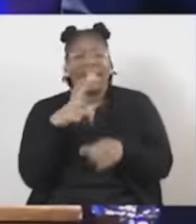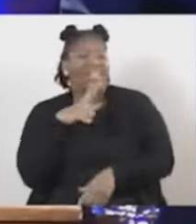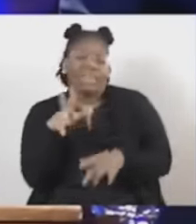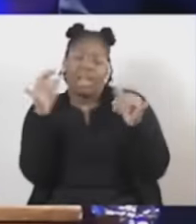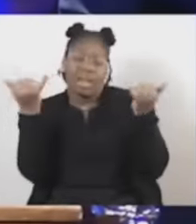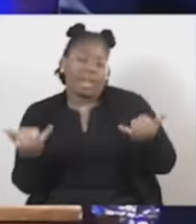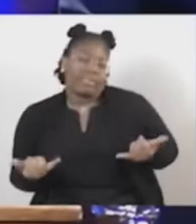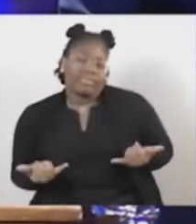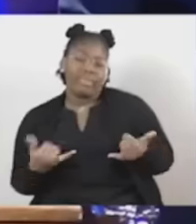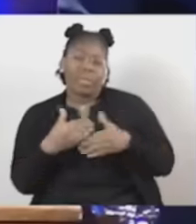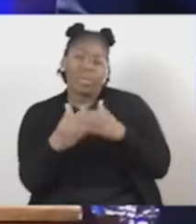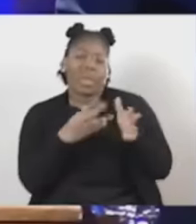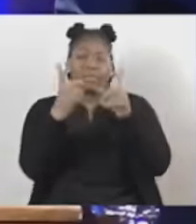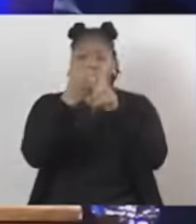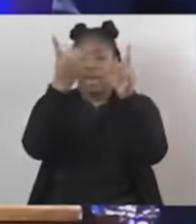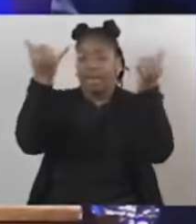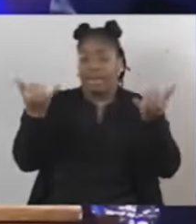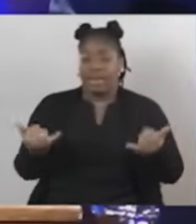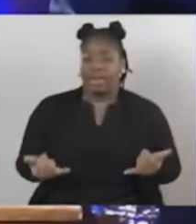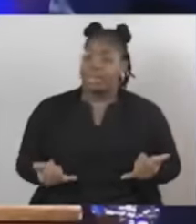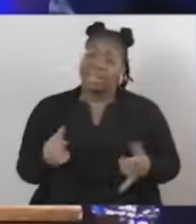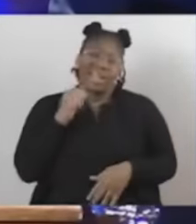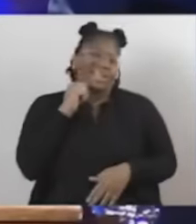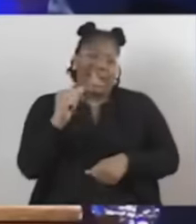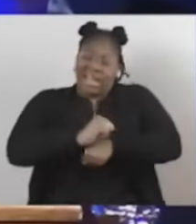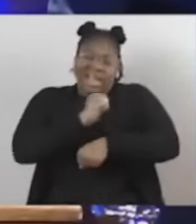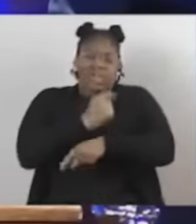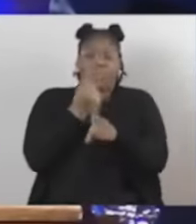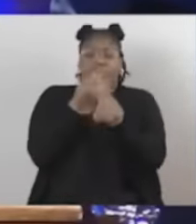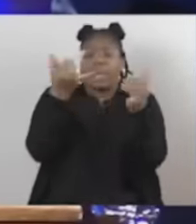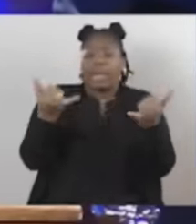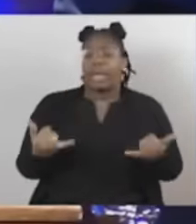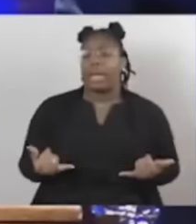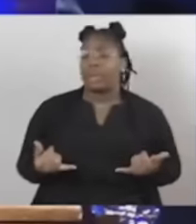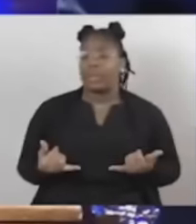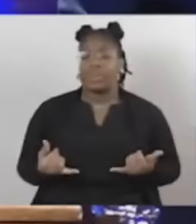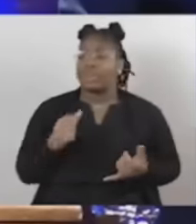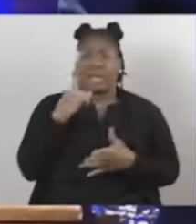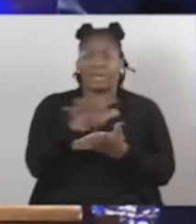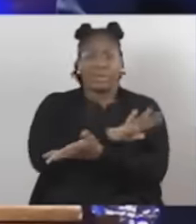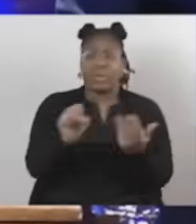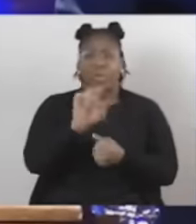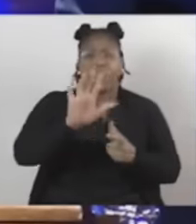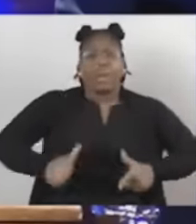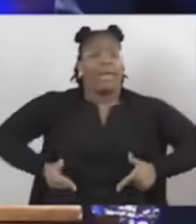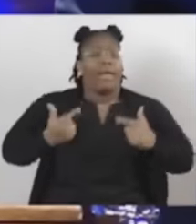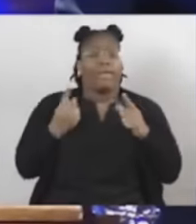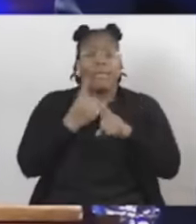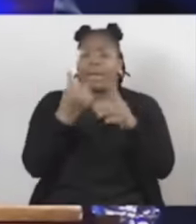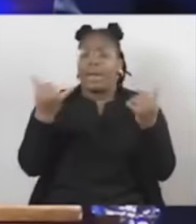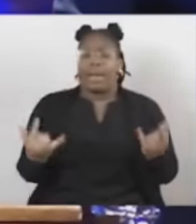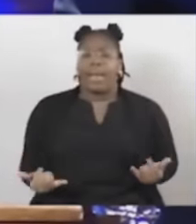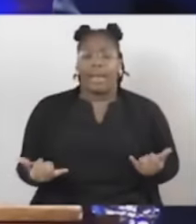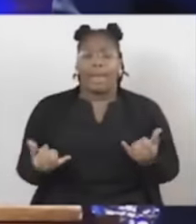It's quiet now. It's not too dangerous now. It's not too destructive now. It's not demanding too much of